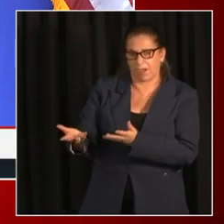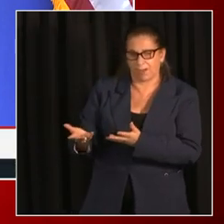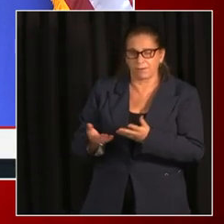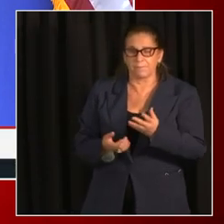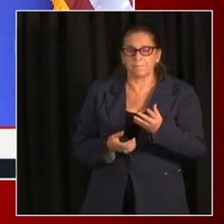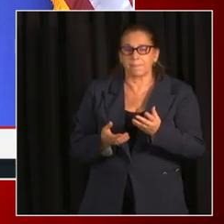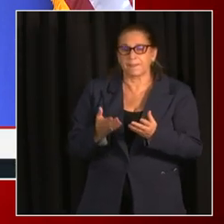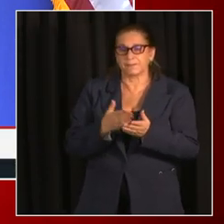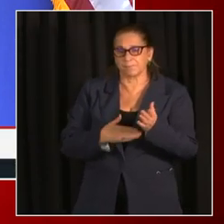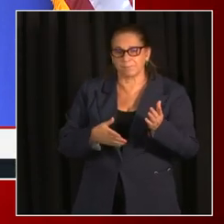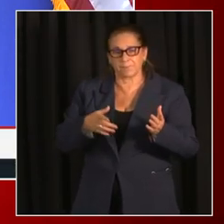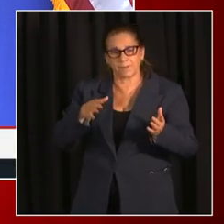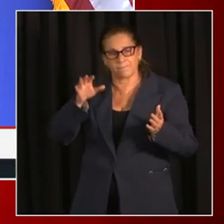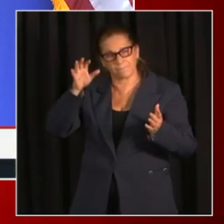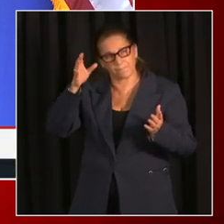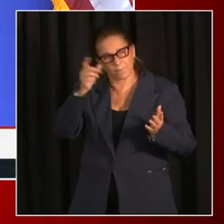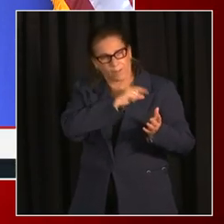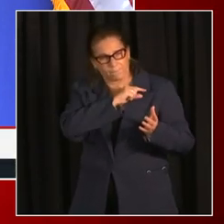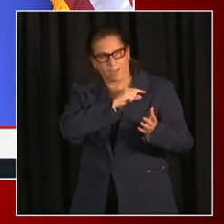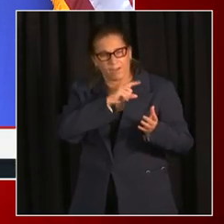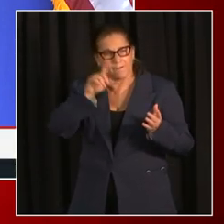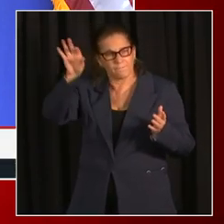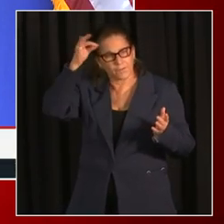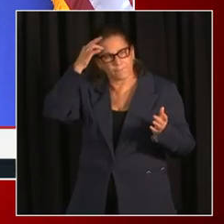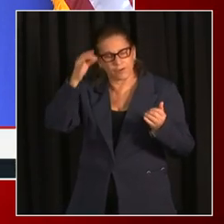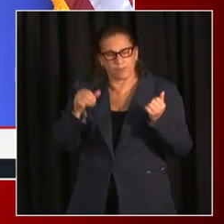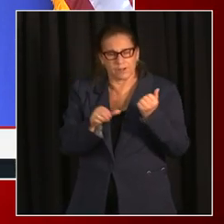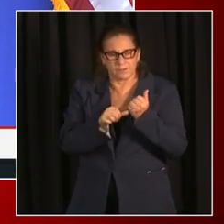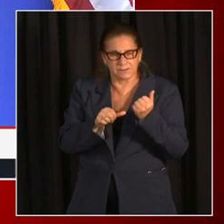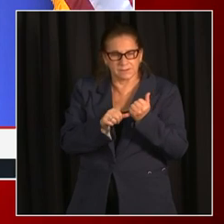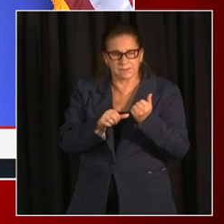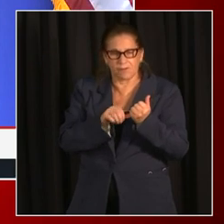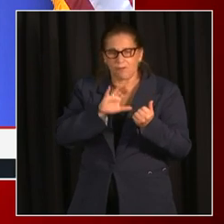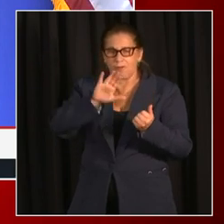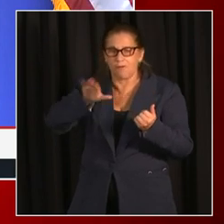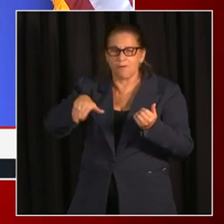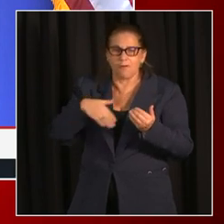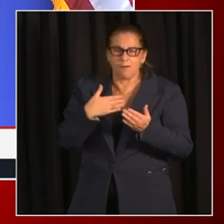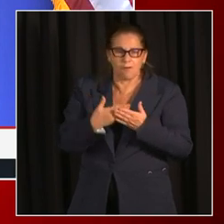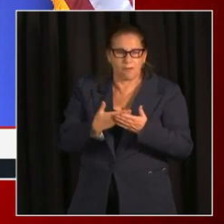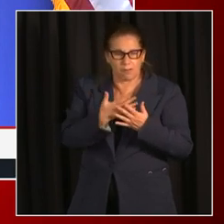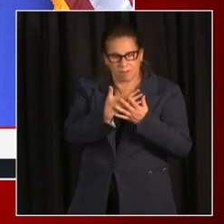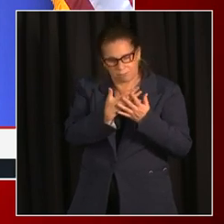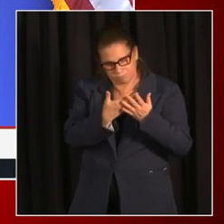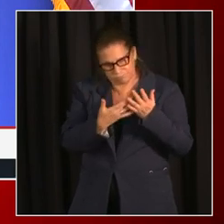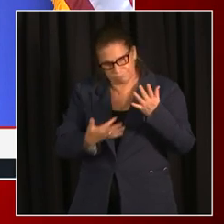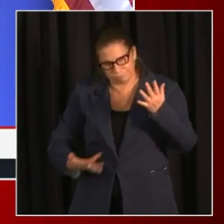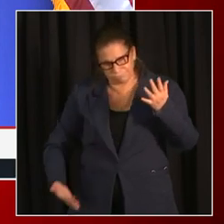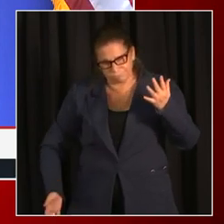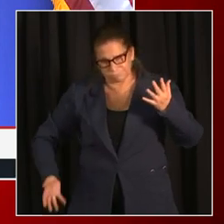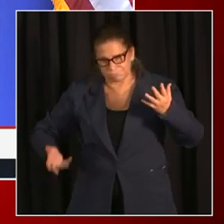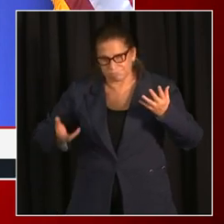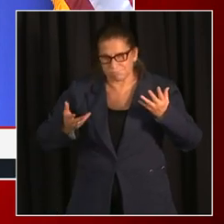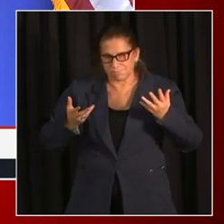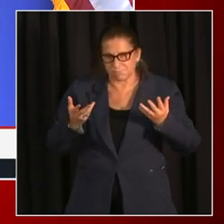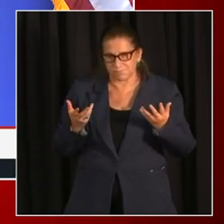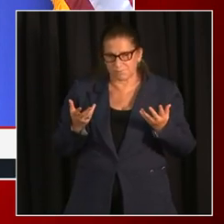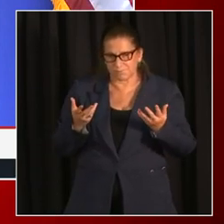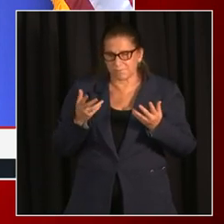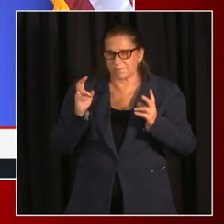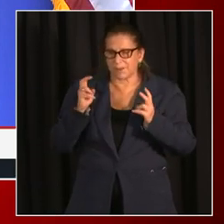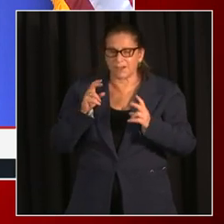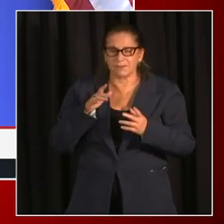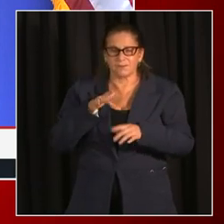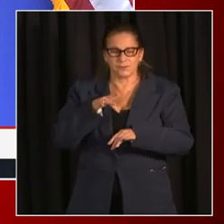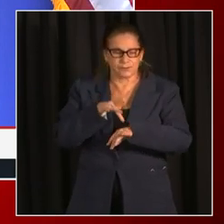health centers have the information to make people aware of that. So it all depends on what the different touch points that our cases or